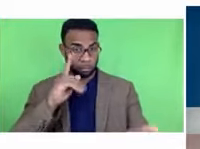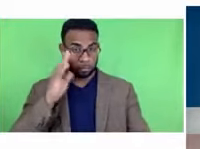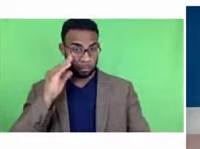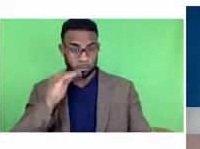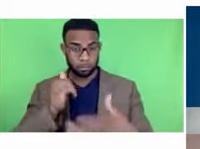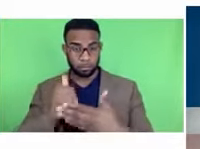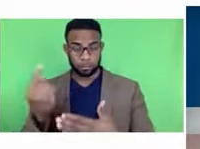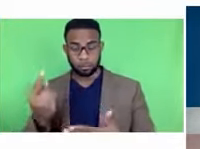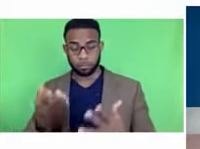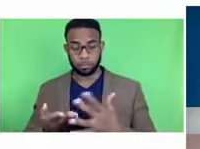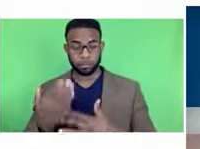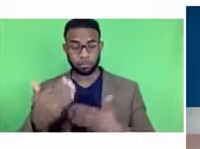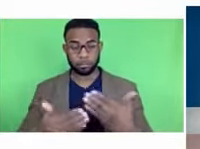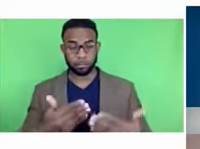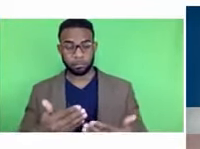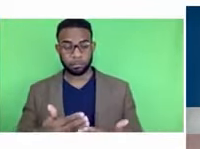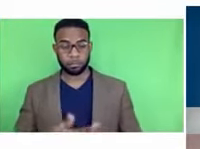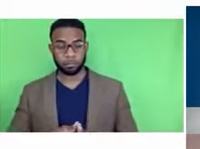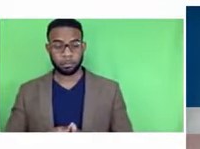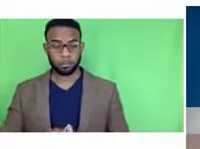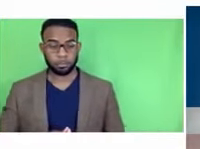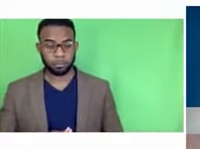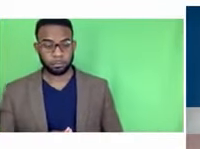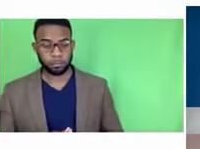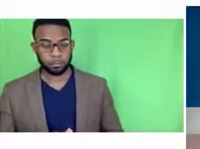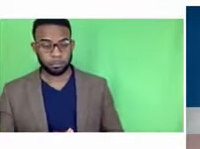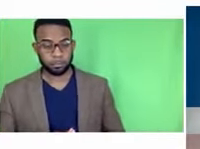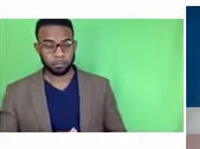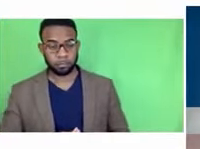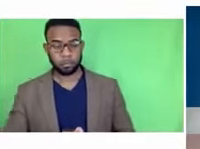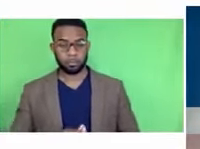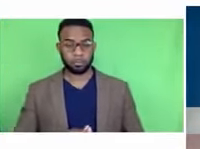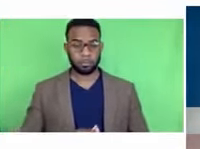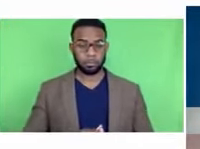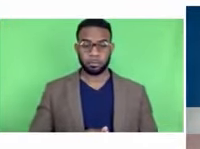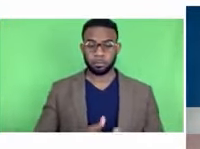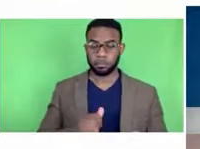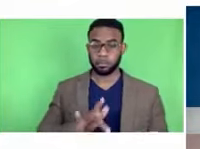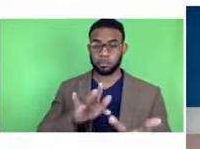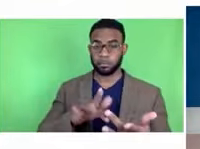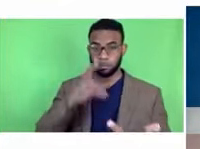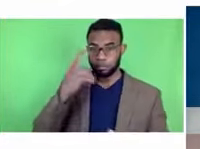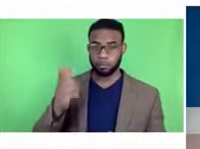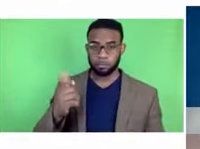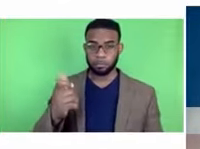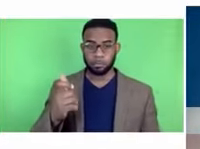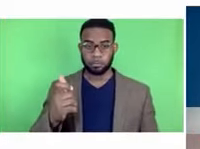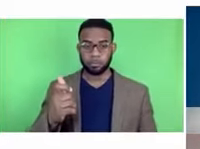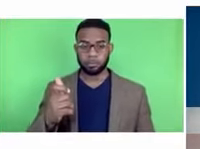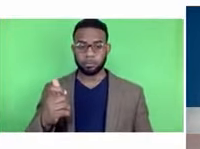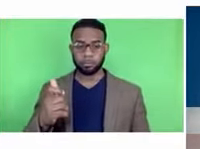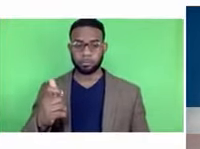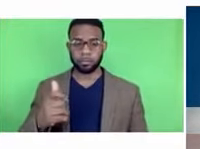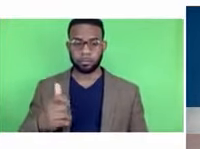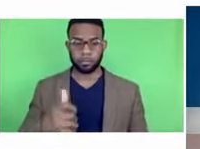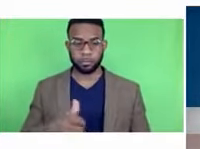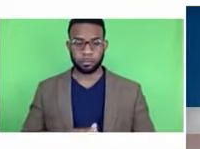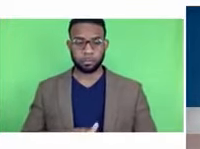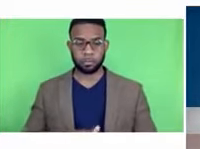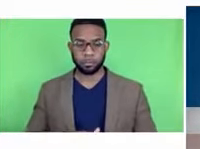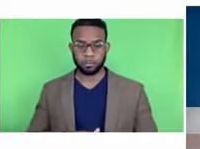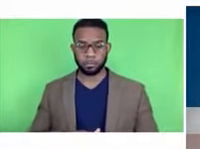somebody through that process, or Travis, in terms of actually just reaching out in that very first contact, and what that